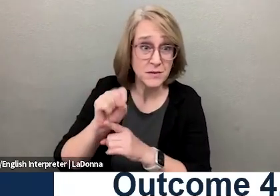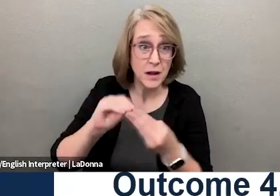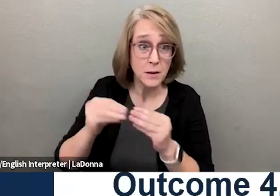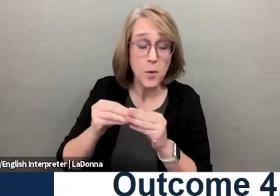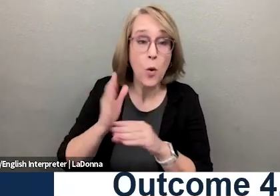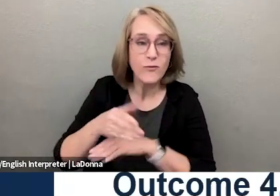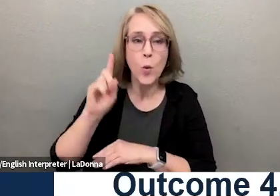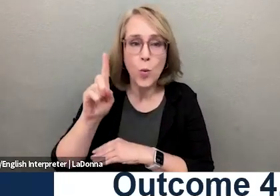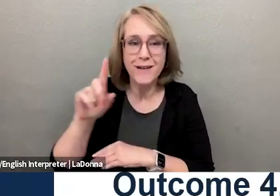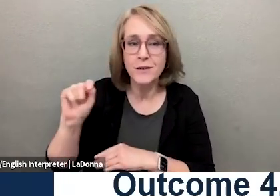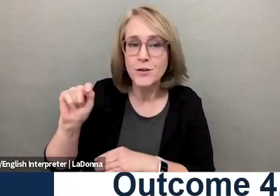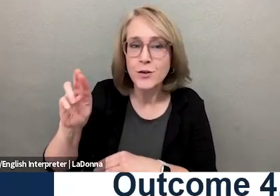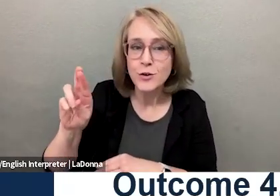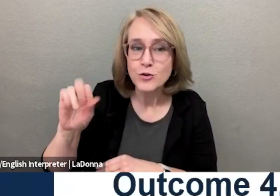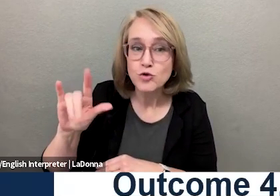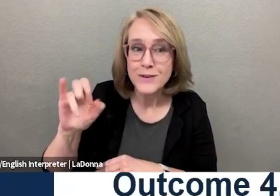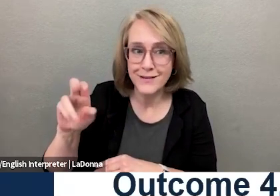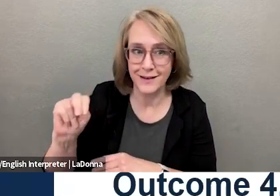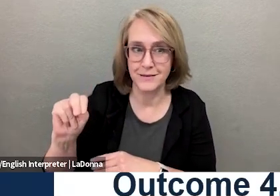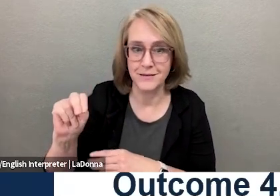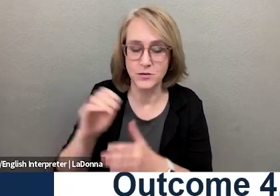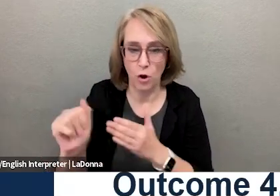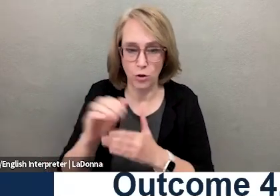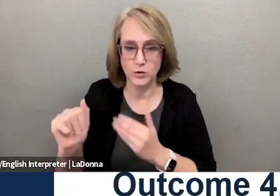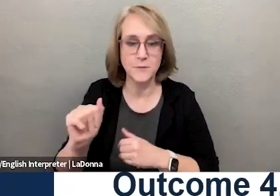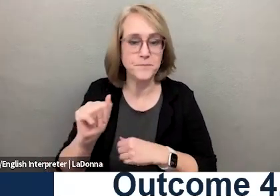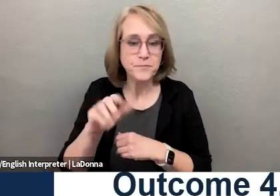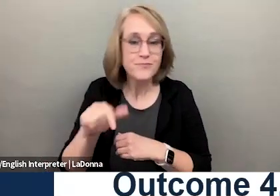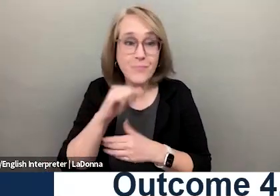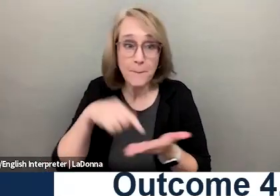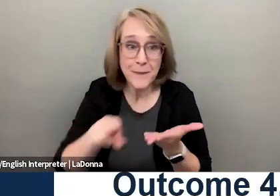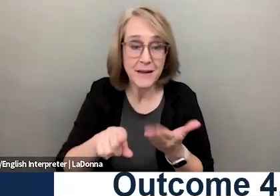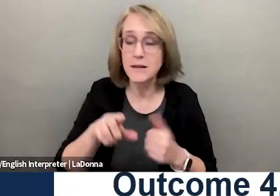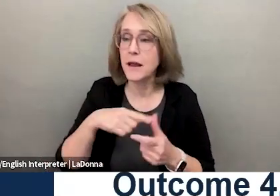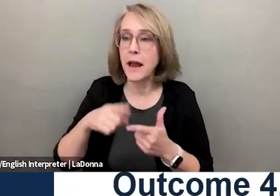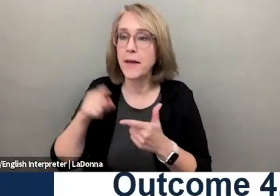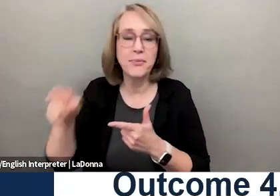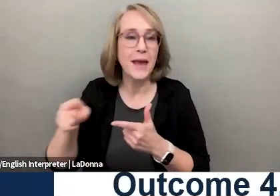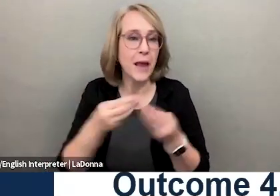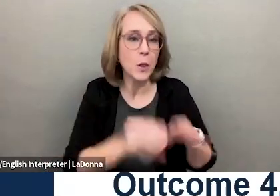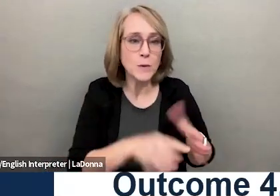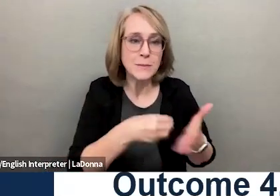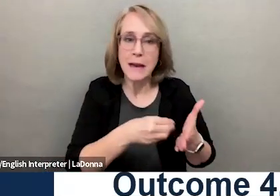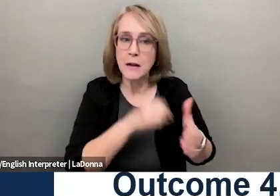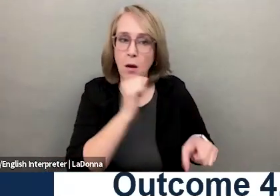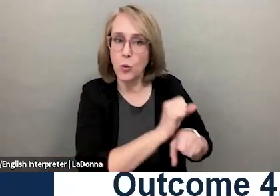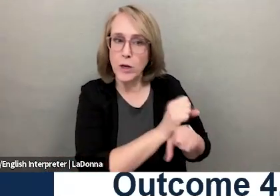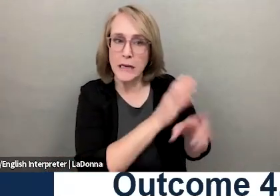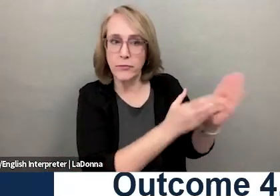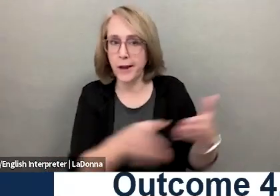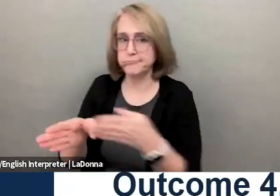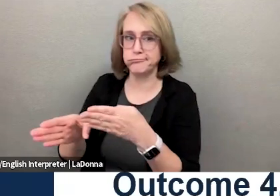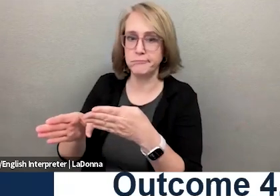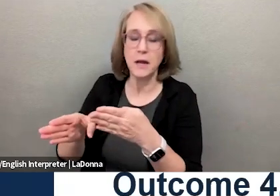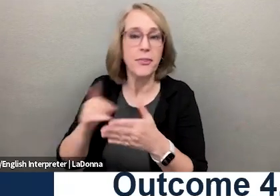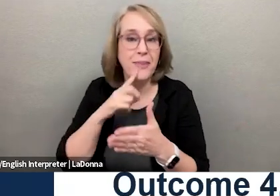and simultaneously unpaid family caregivers experience significant workforce and earning losses. This is